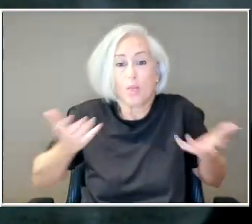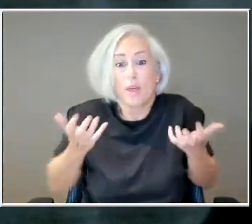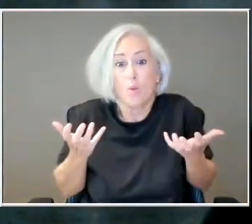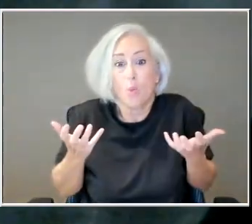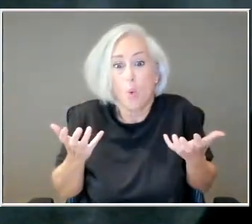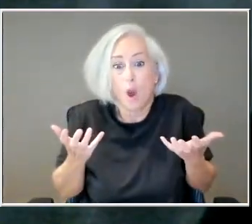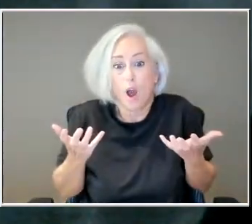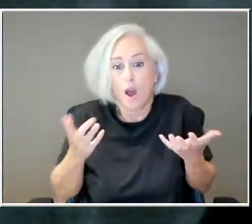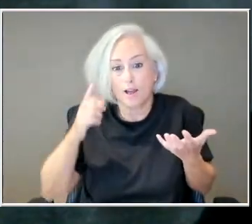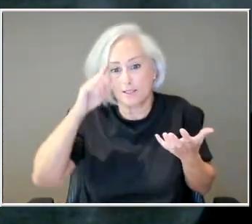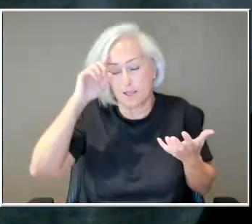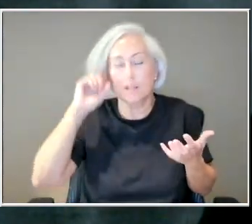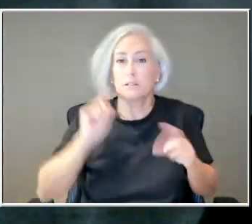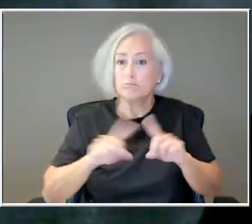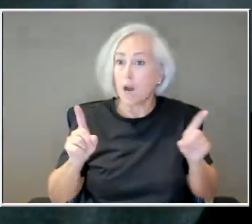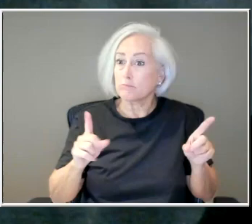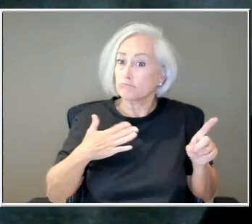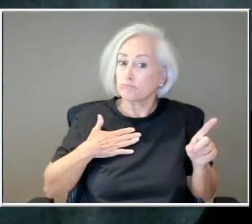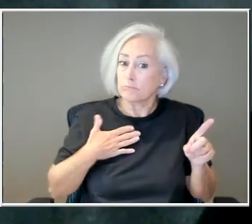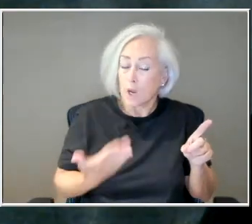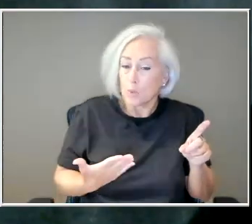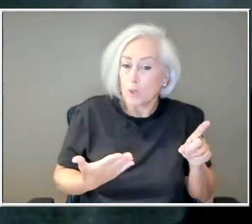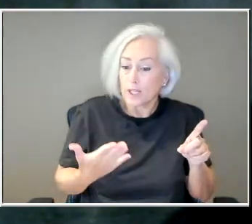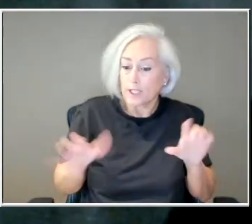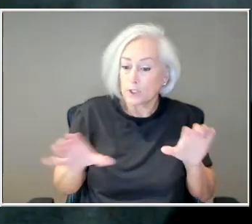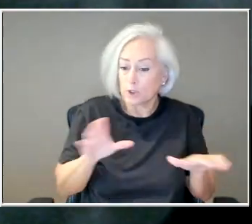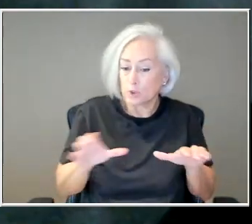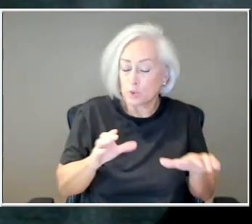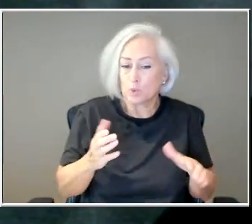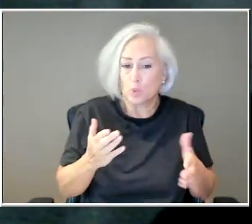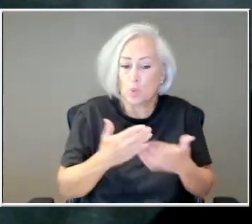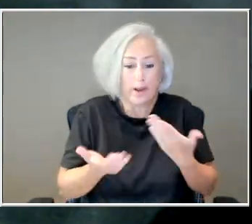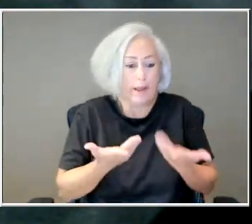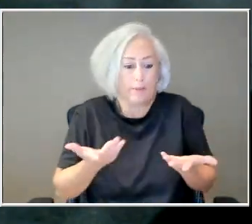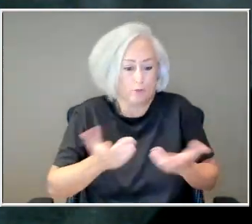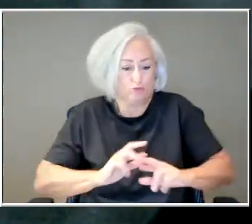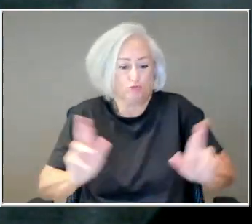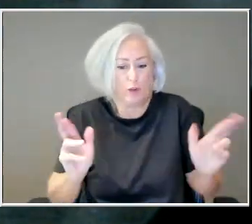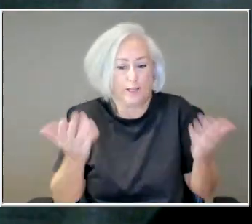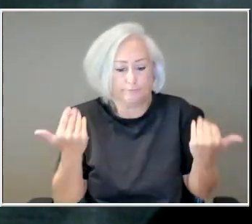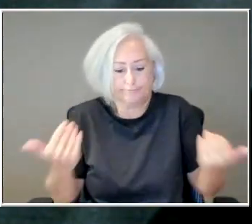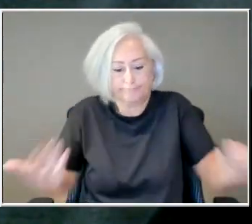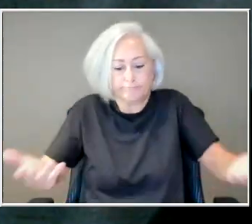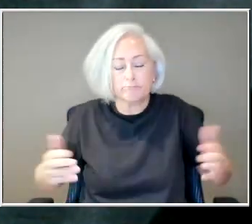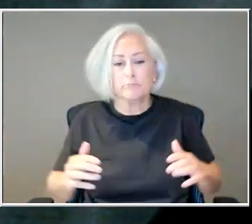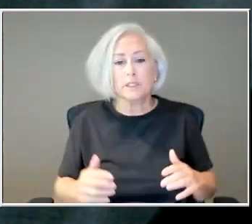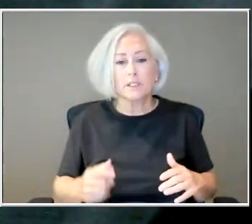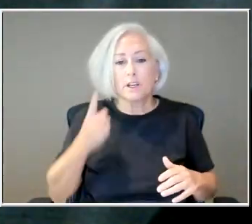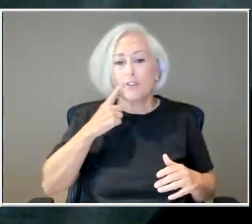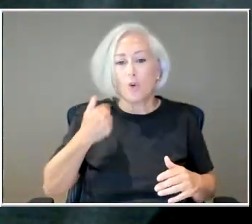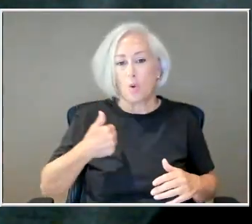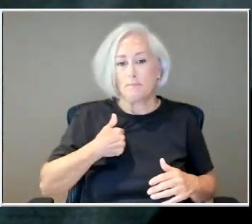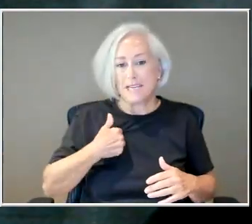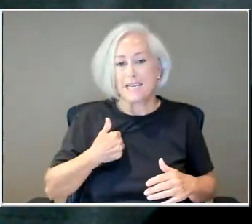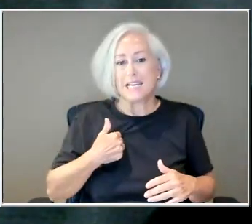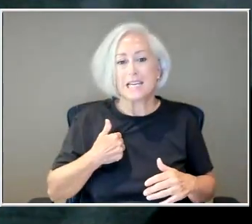But I was more than willing to do it. I was in. I was ready to go. I think for me it was just dependent